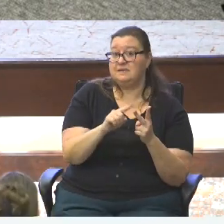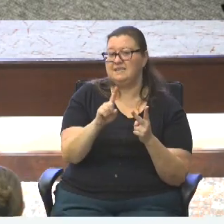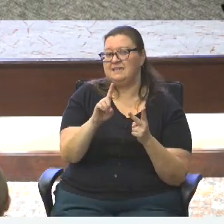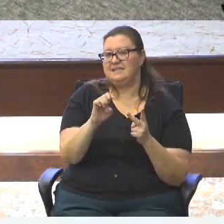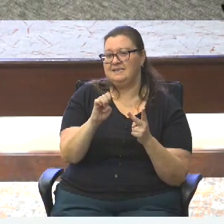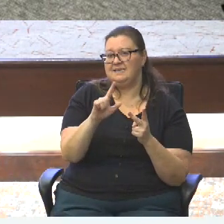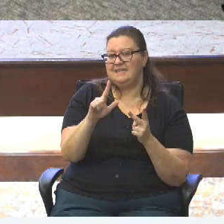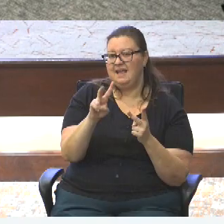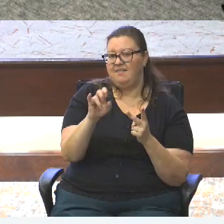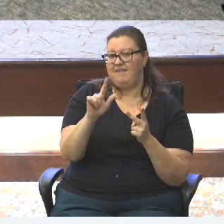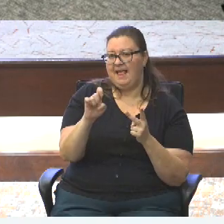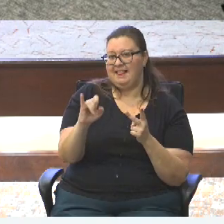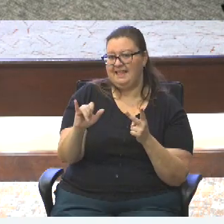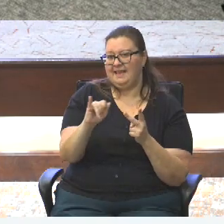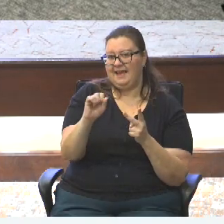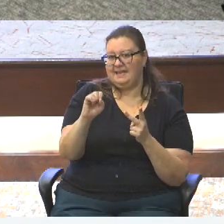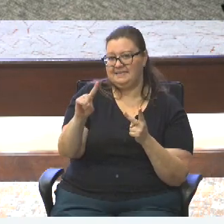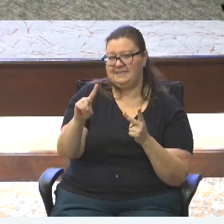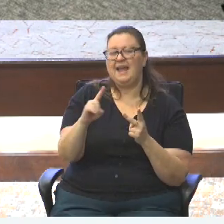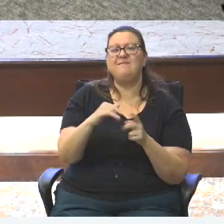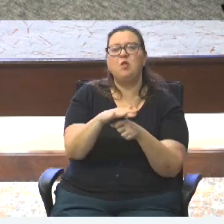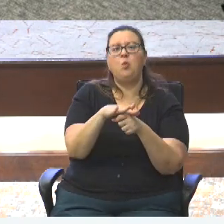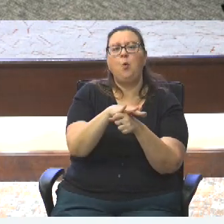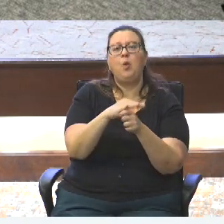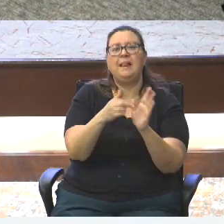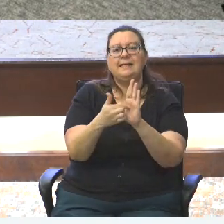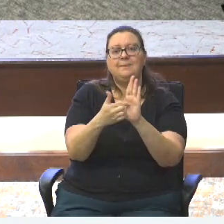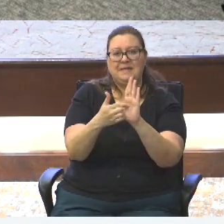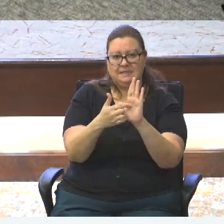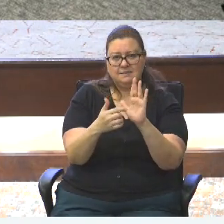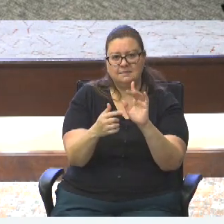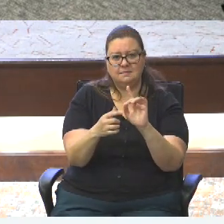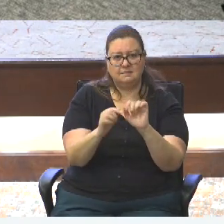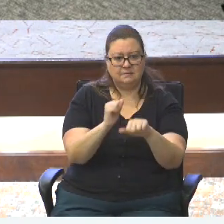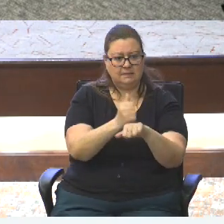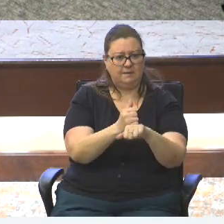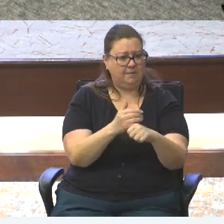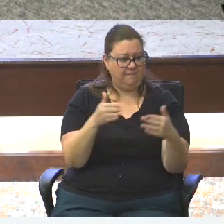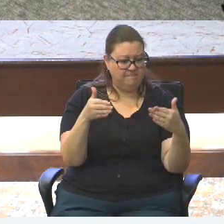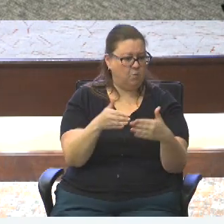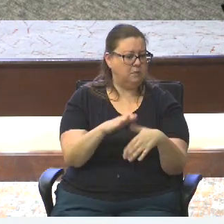features locally inspired exhibits, which really focused on some of the